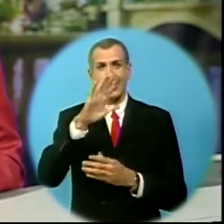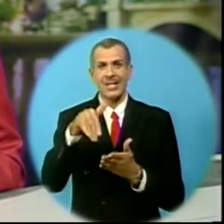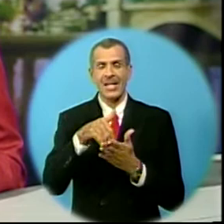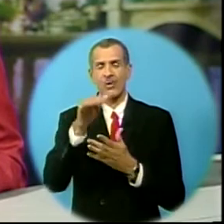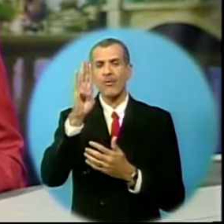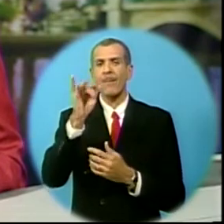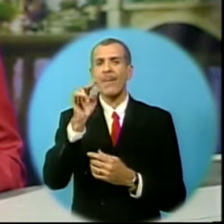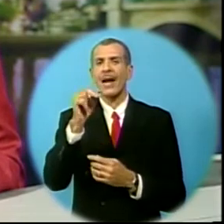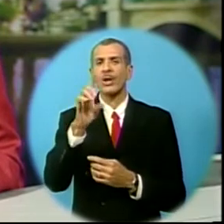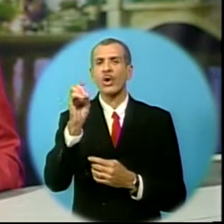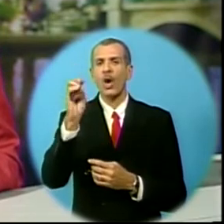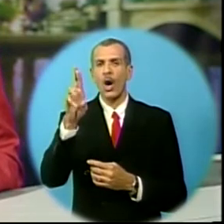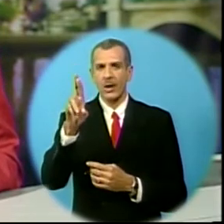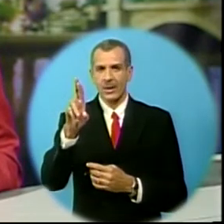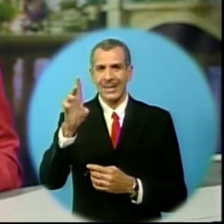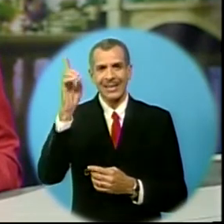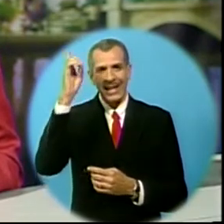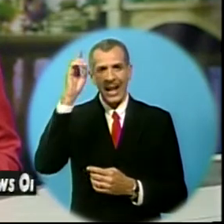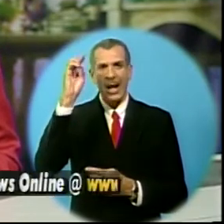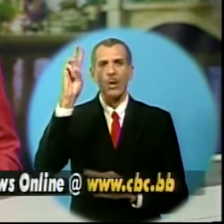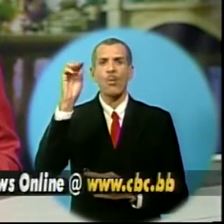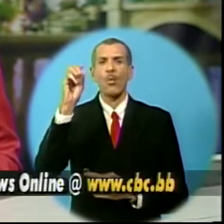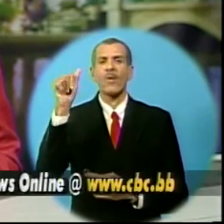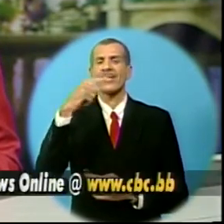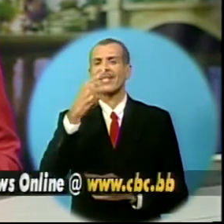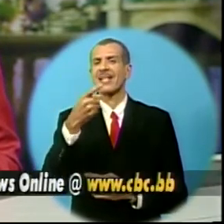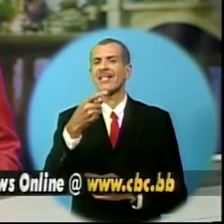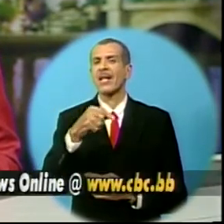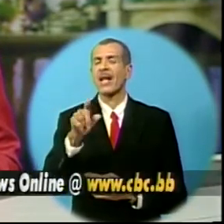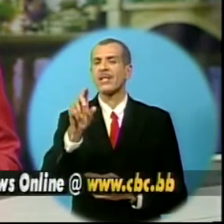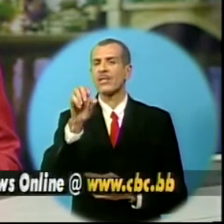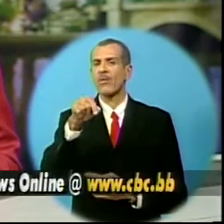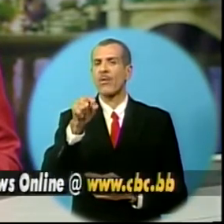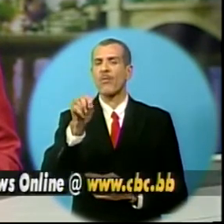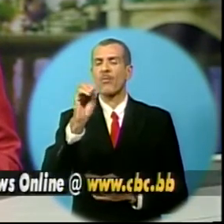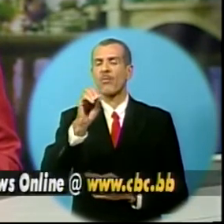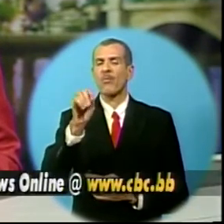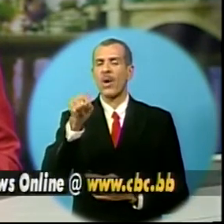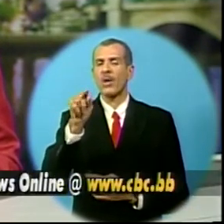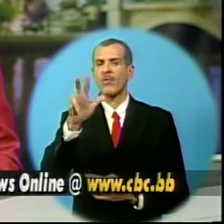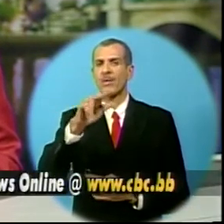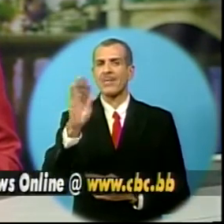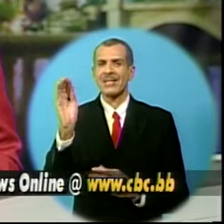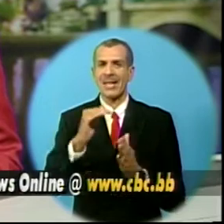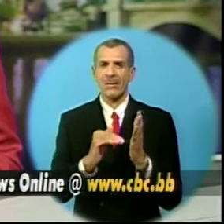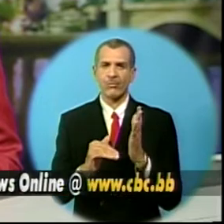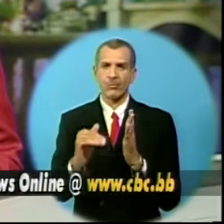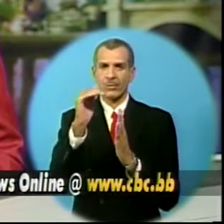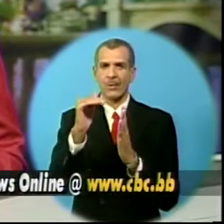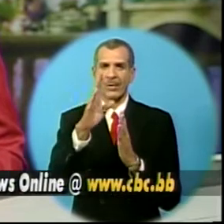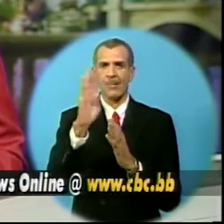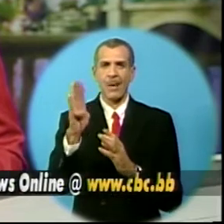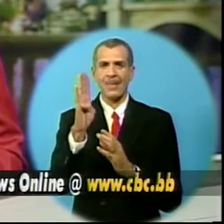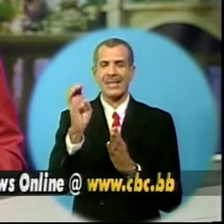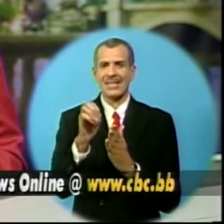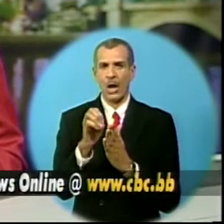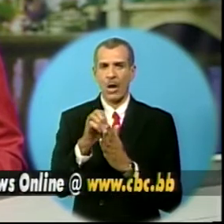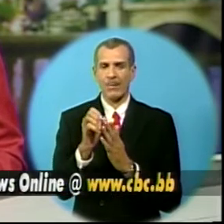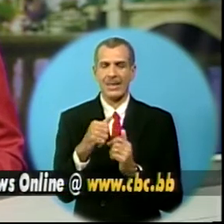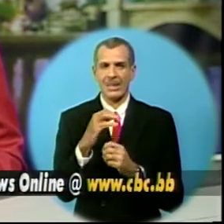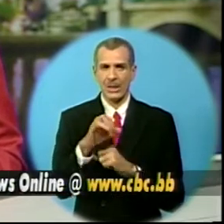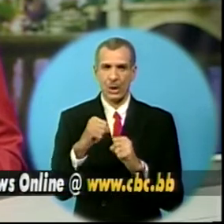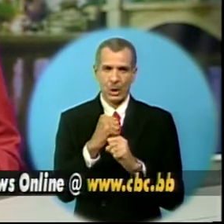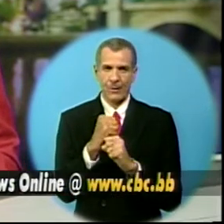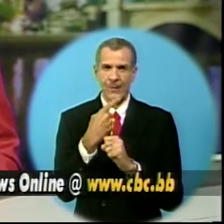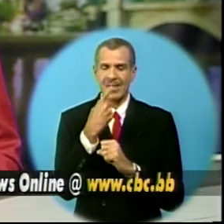Central Bank, Dr. Delal Worrell, is predicting a 0.3% growth in Barbados' economy this year. Speaking during his